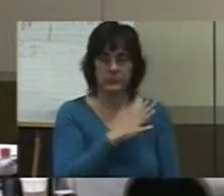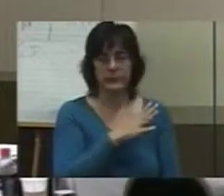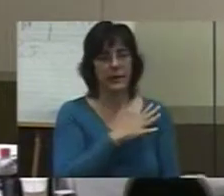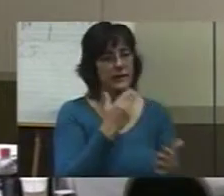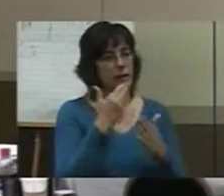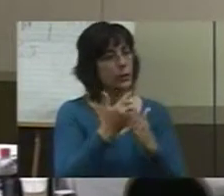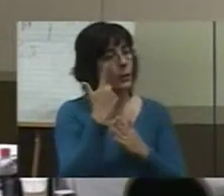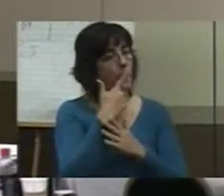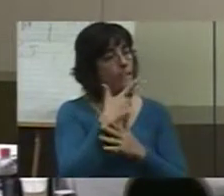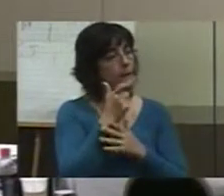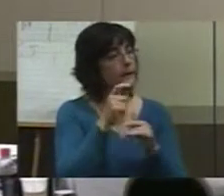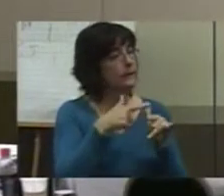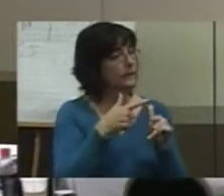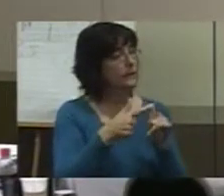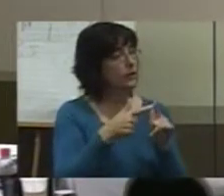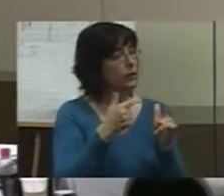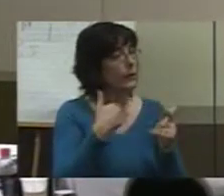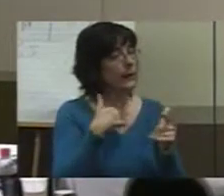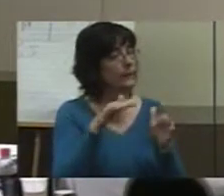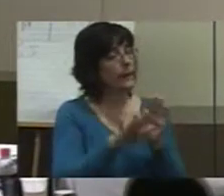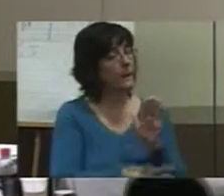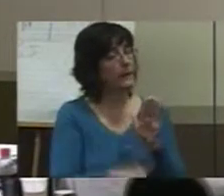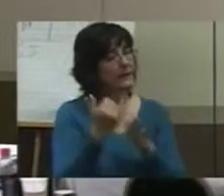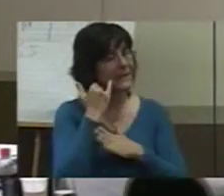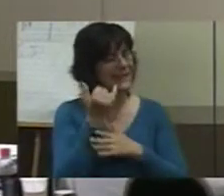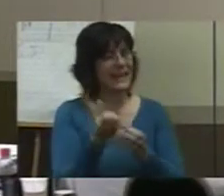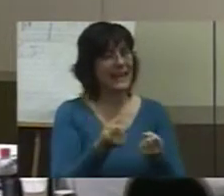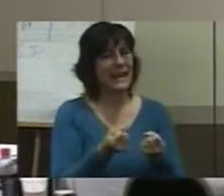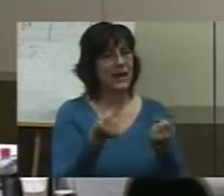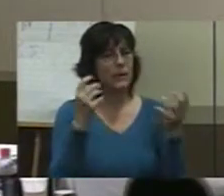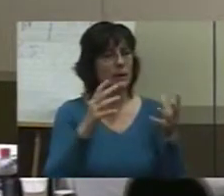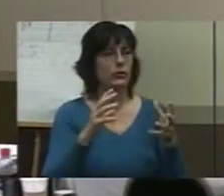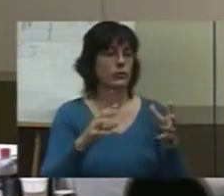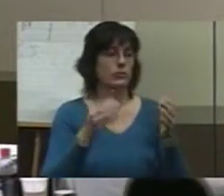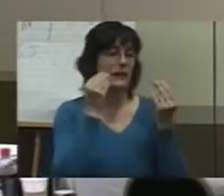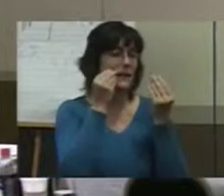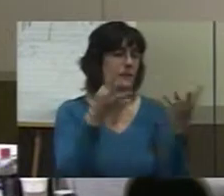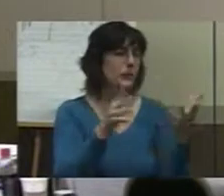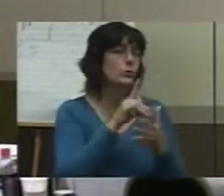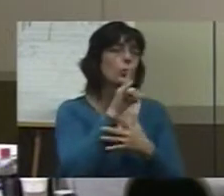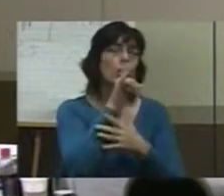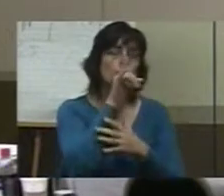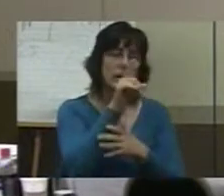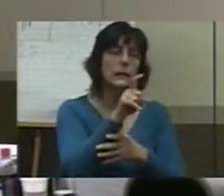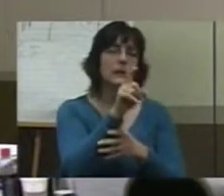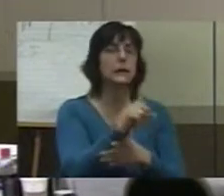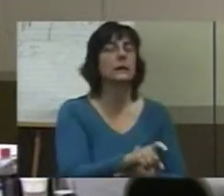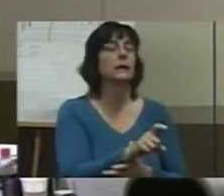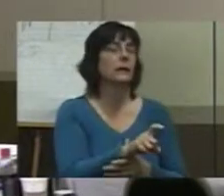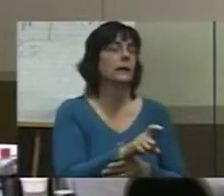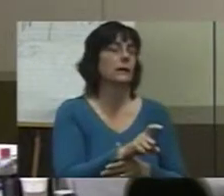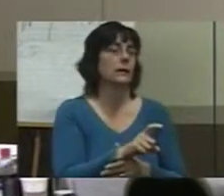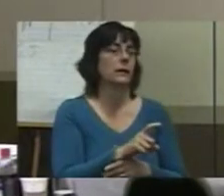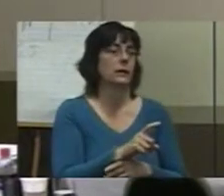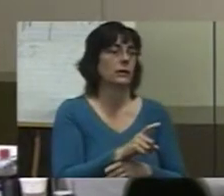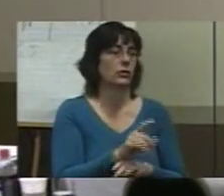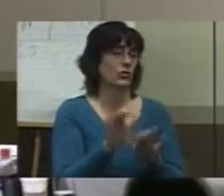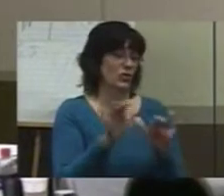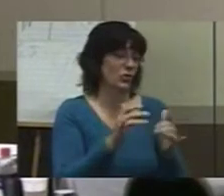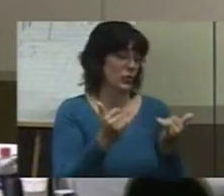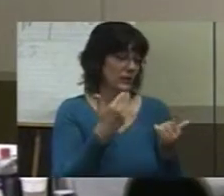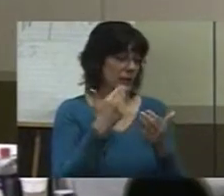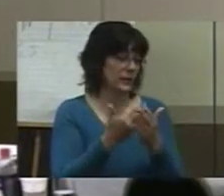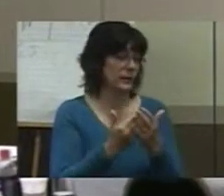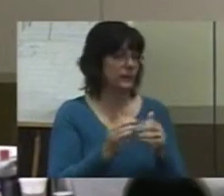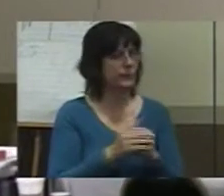information. Okay, so that's good because it gives you an idea of really how much comprehensive information you do need